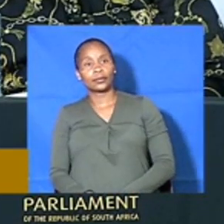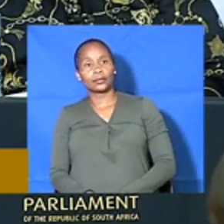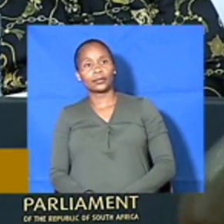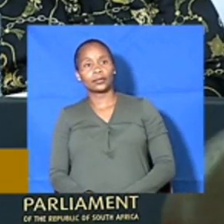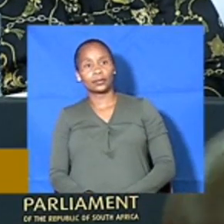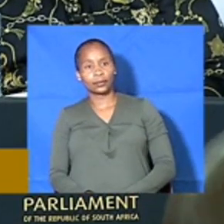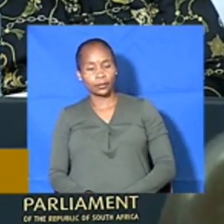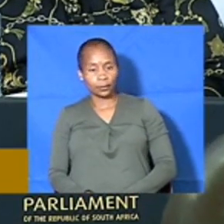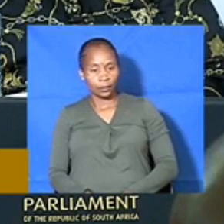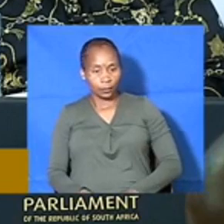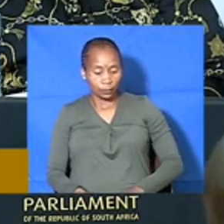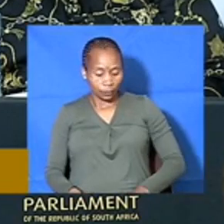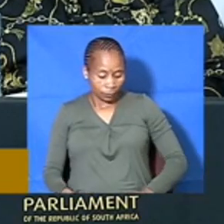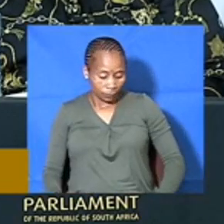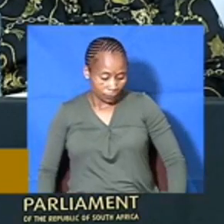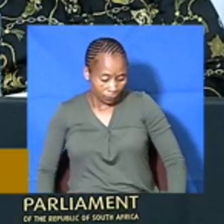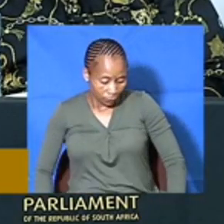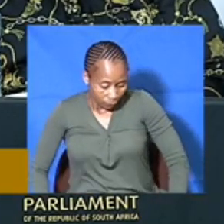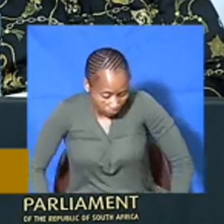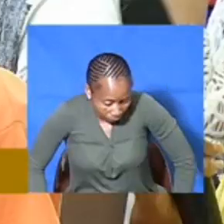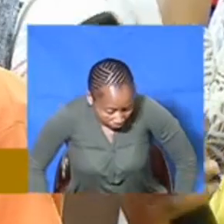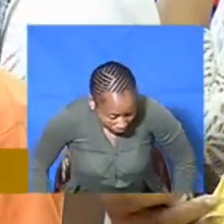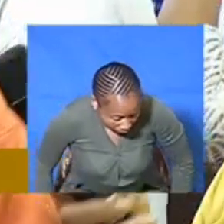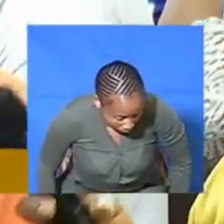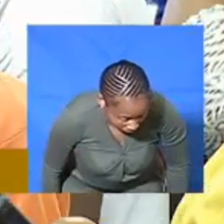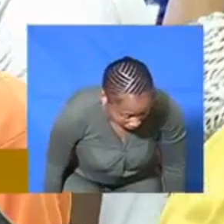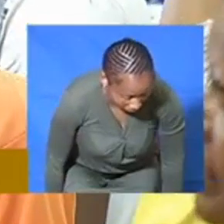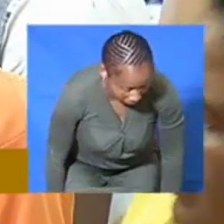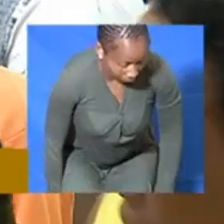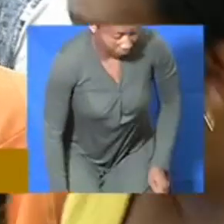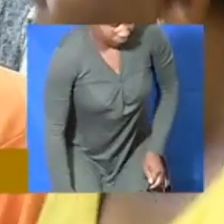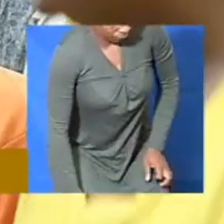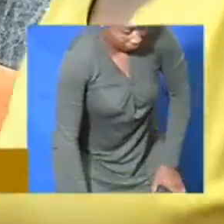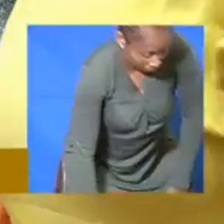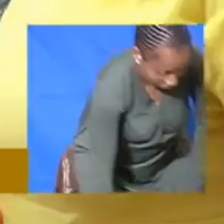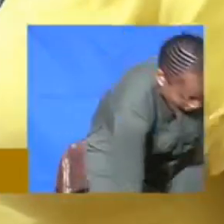Another thing which I want to also emphasize.